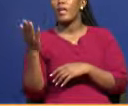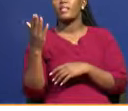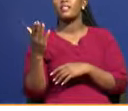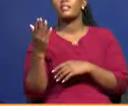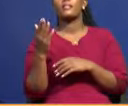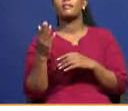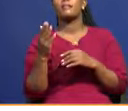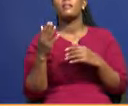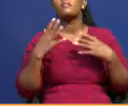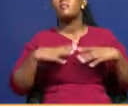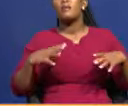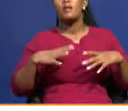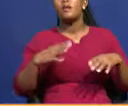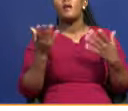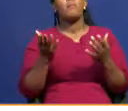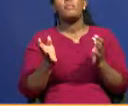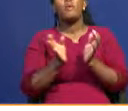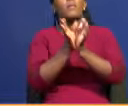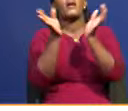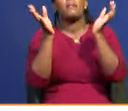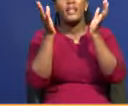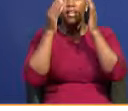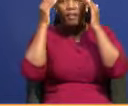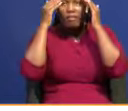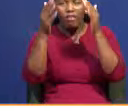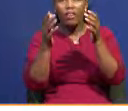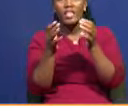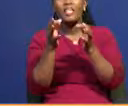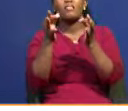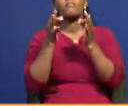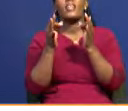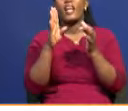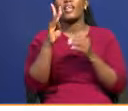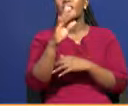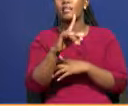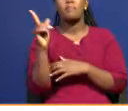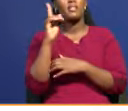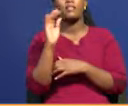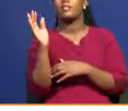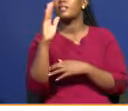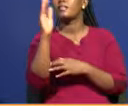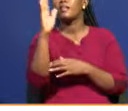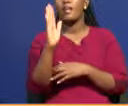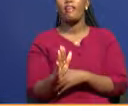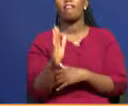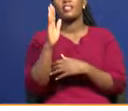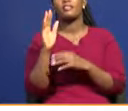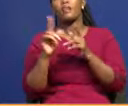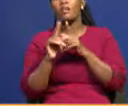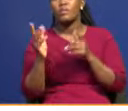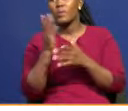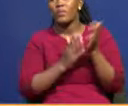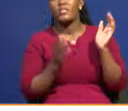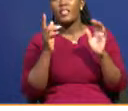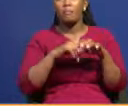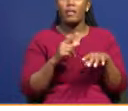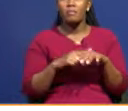not very focused on the finance bill, and sometimes would just, you know, listen to the